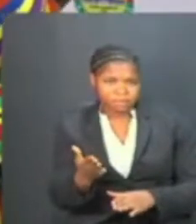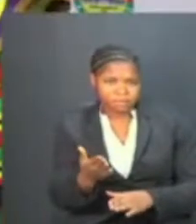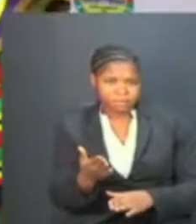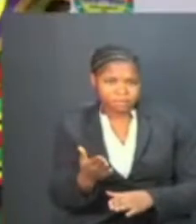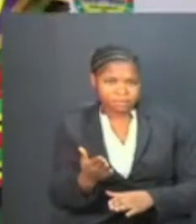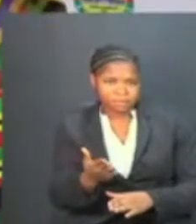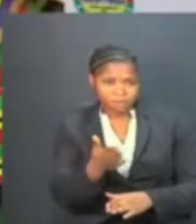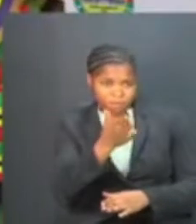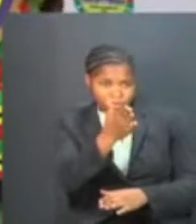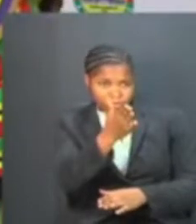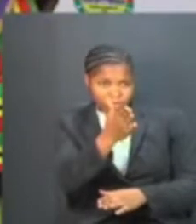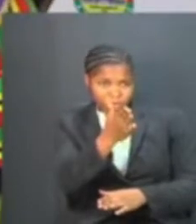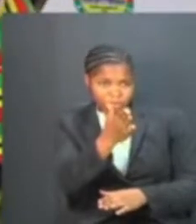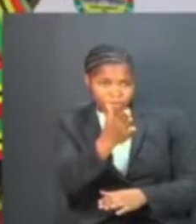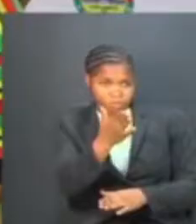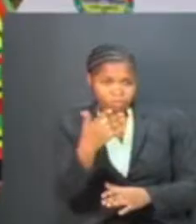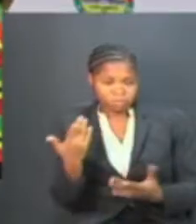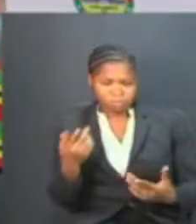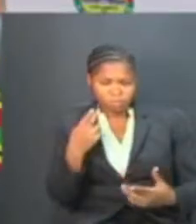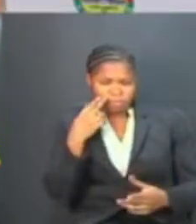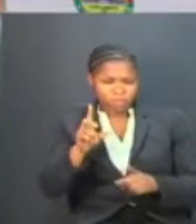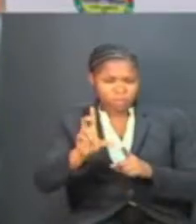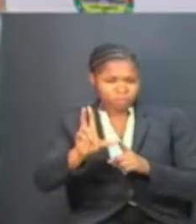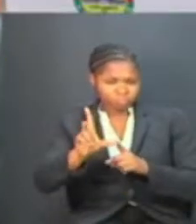locally sewn one.